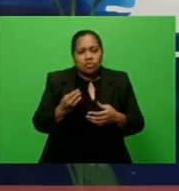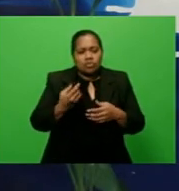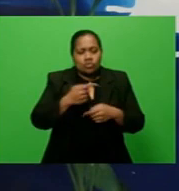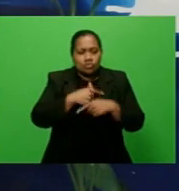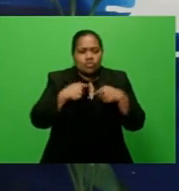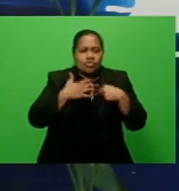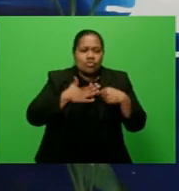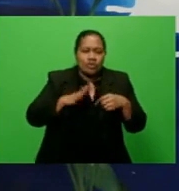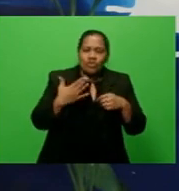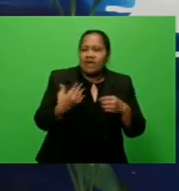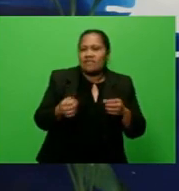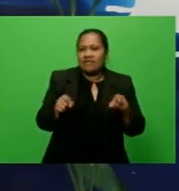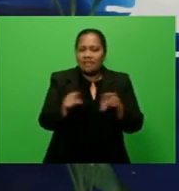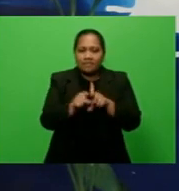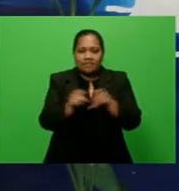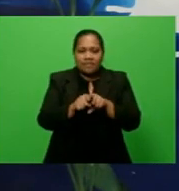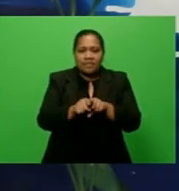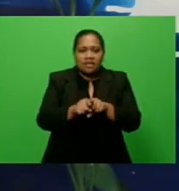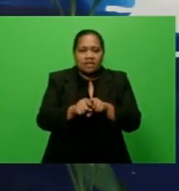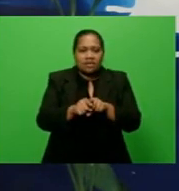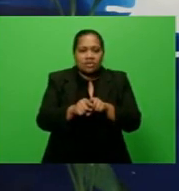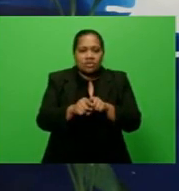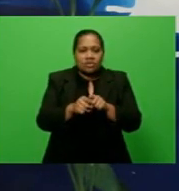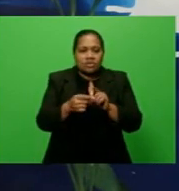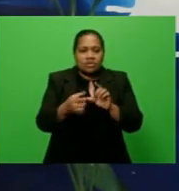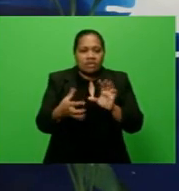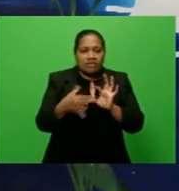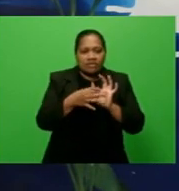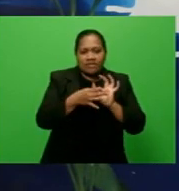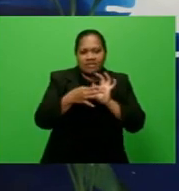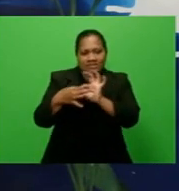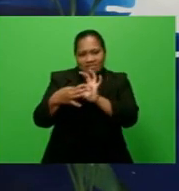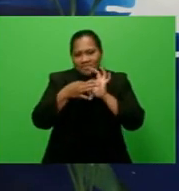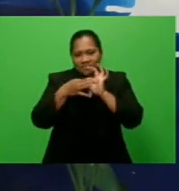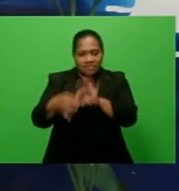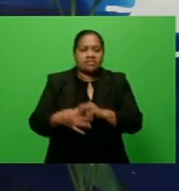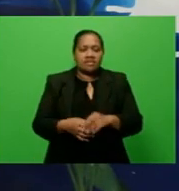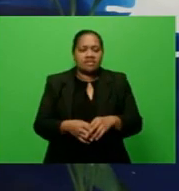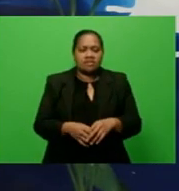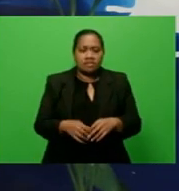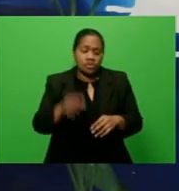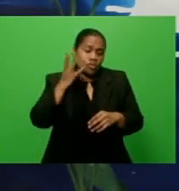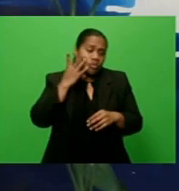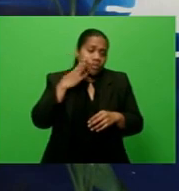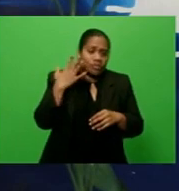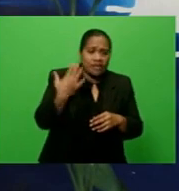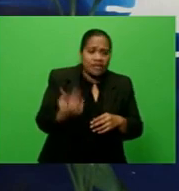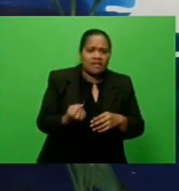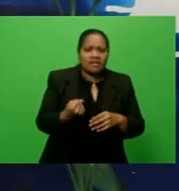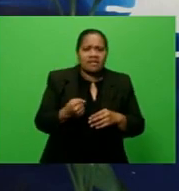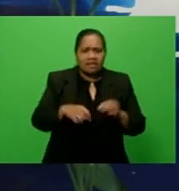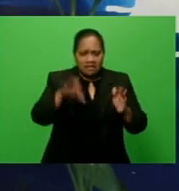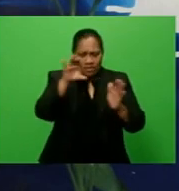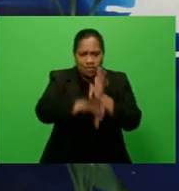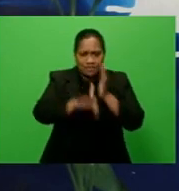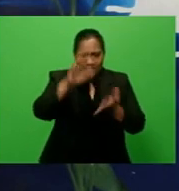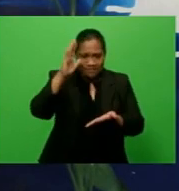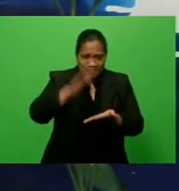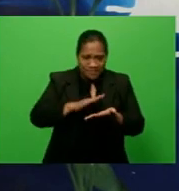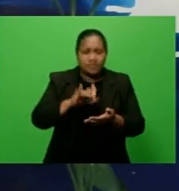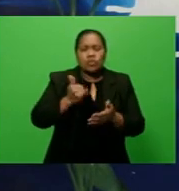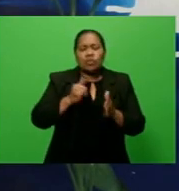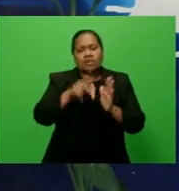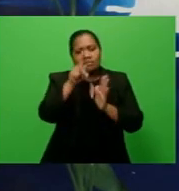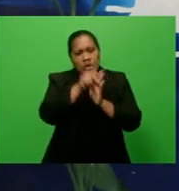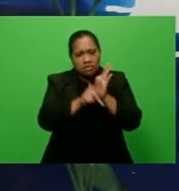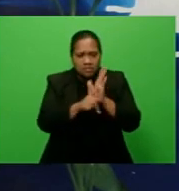so that not just now, whenever there is a duty reduction, right? And whenever there is a change in policy, and the intention behind